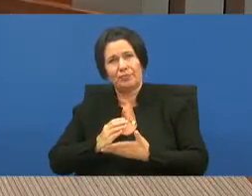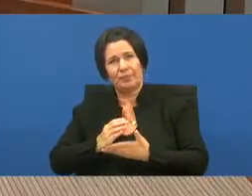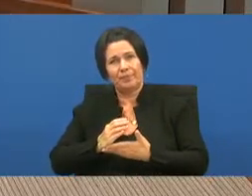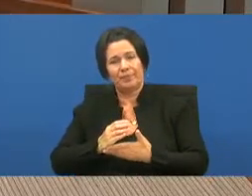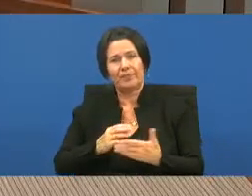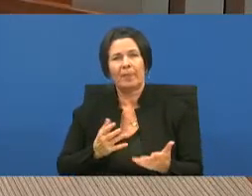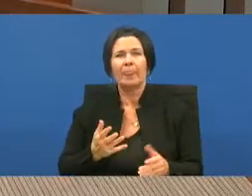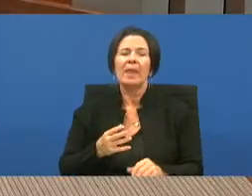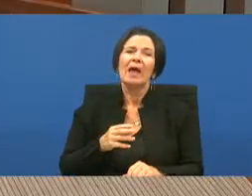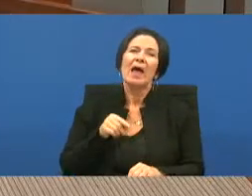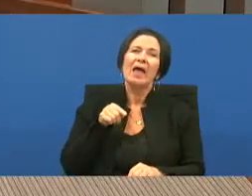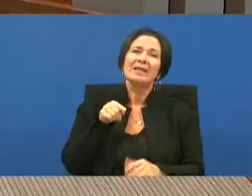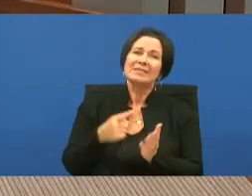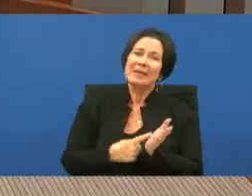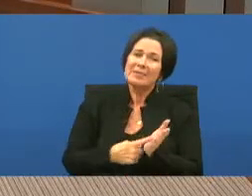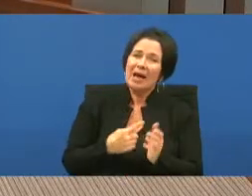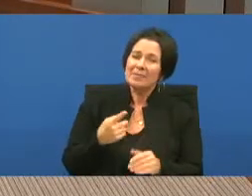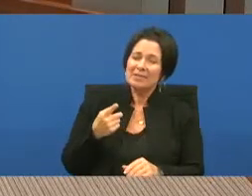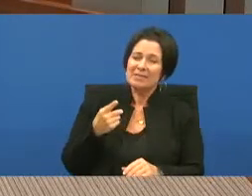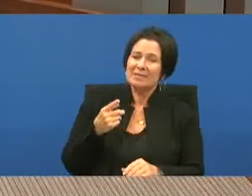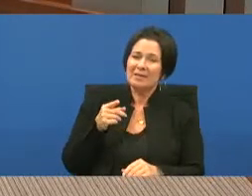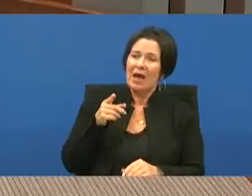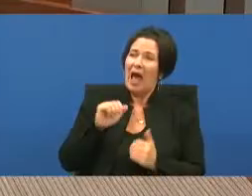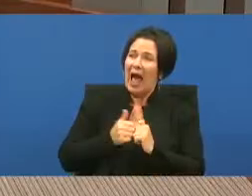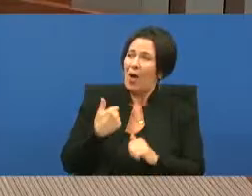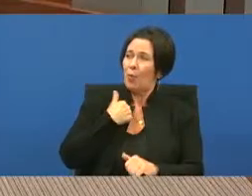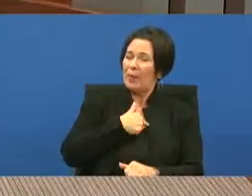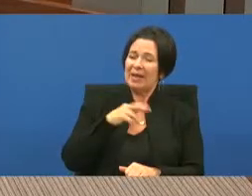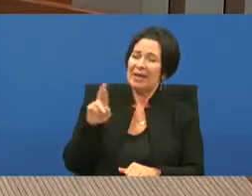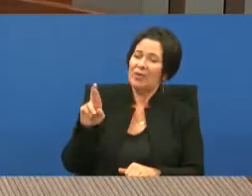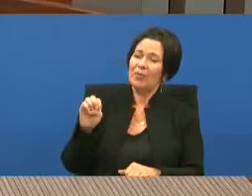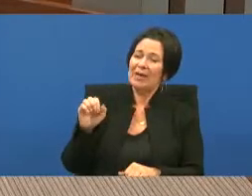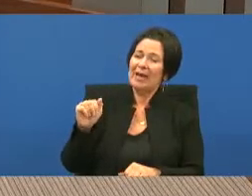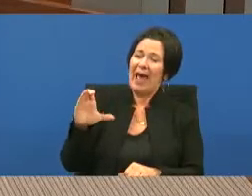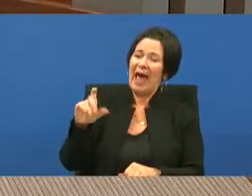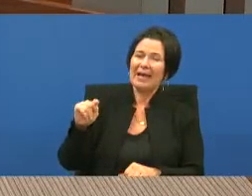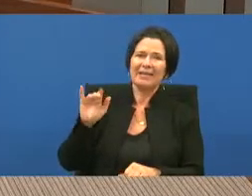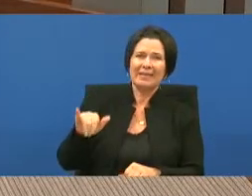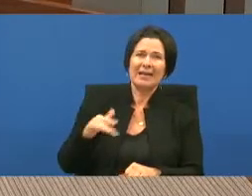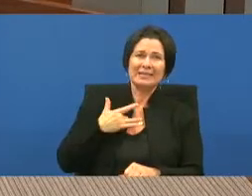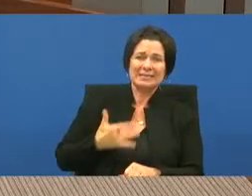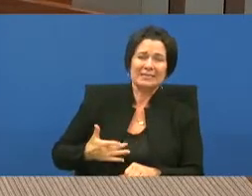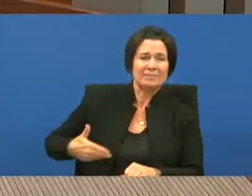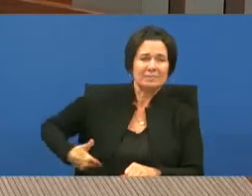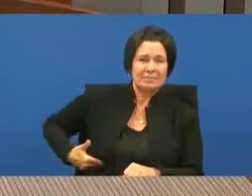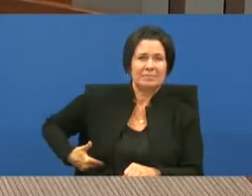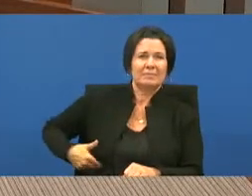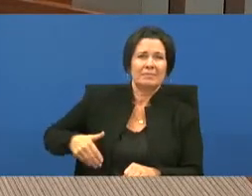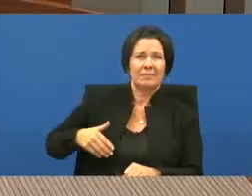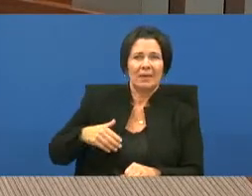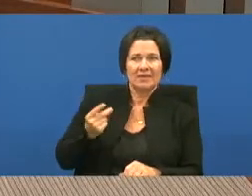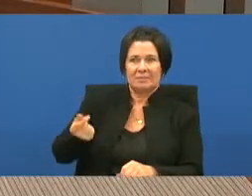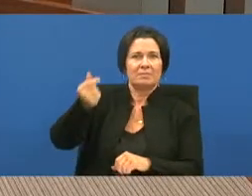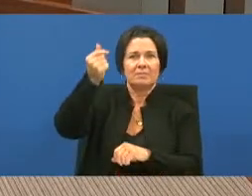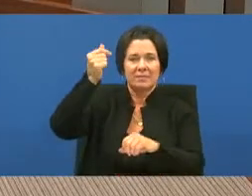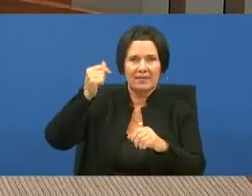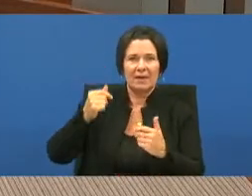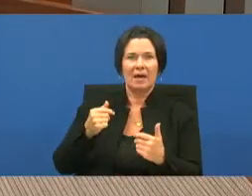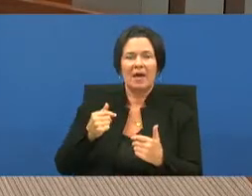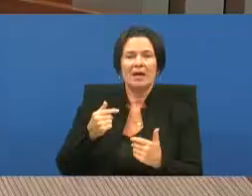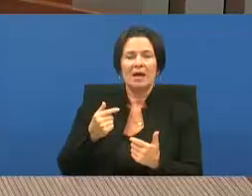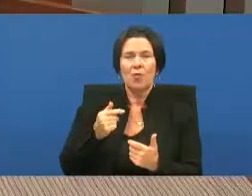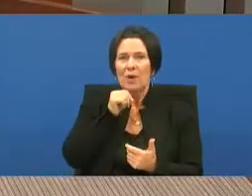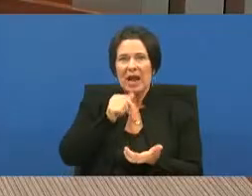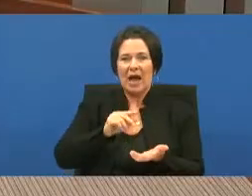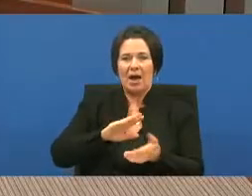these are instinctual in all of us, how reactionary or how creative you are. And it's not good, bad, or otherwise. It's just being cognizant about how